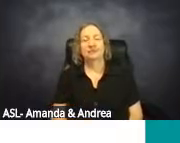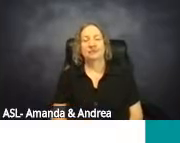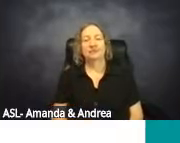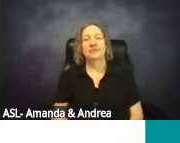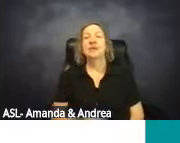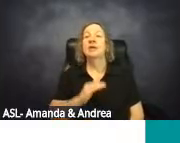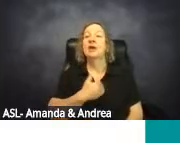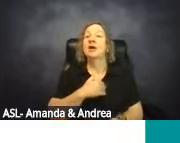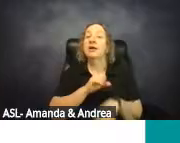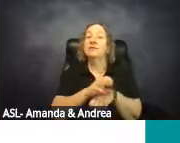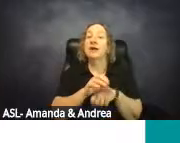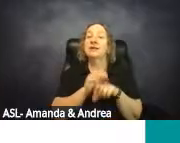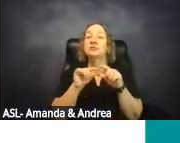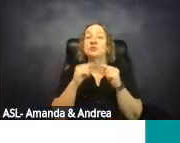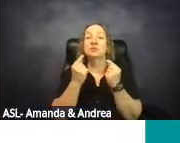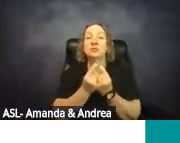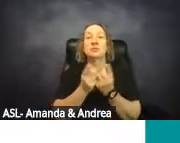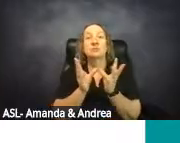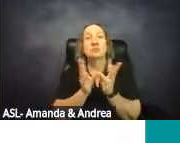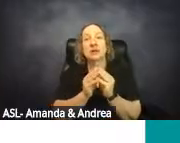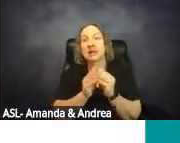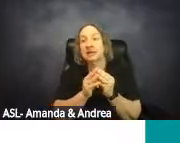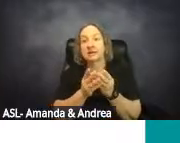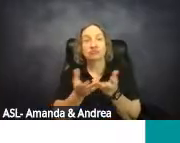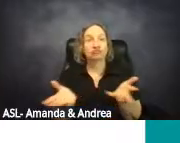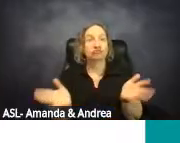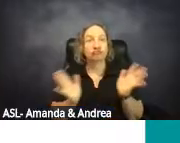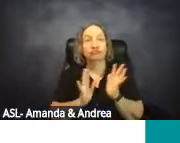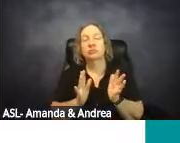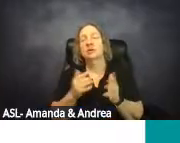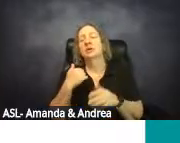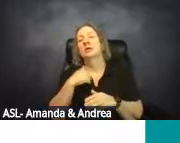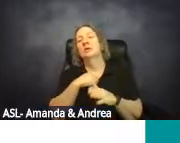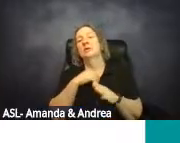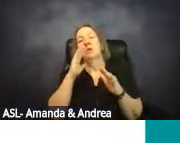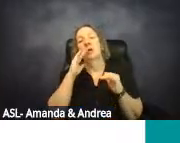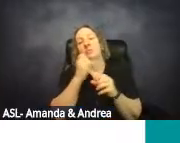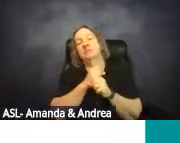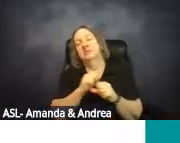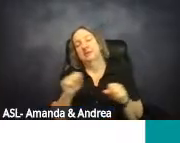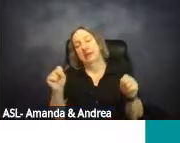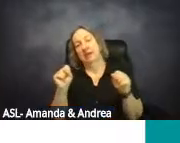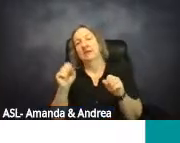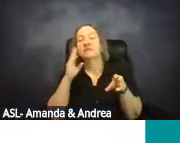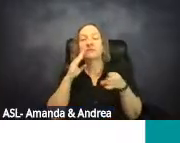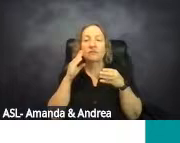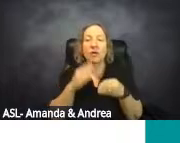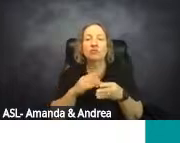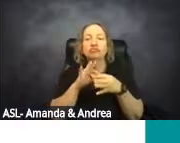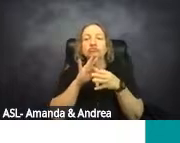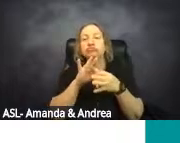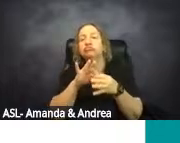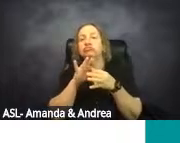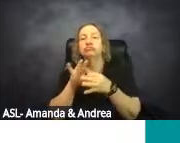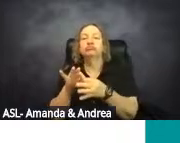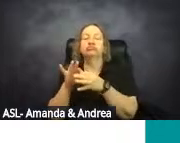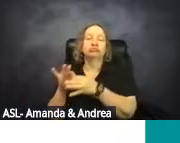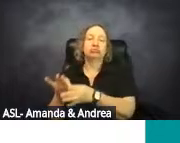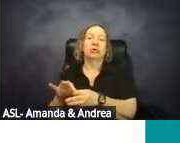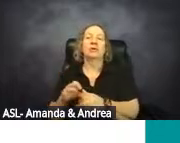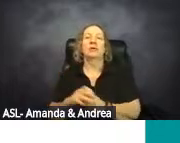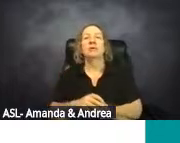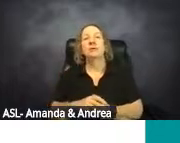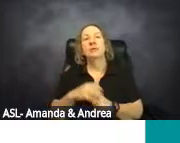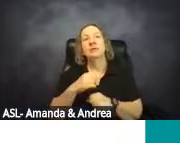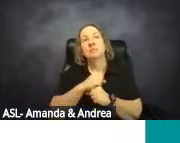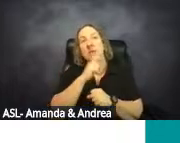Our advisory group meeting space is really a space that we hope is safe, that is focused on relationships, that